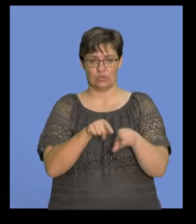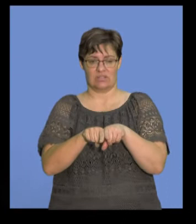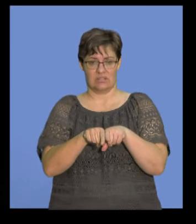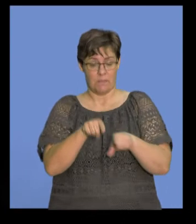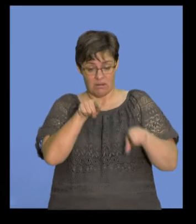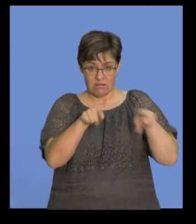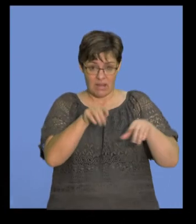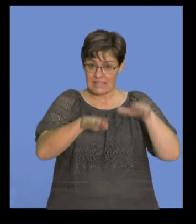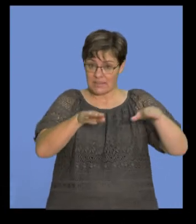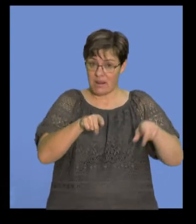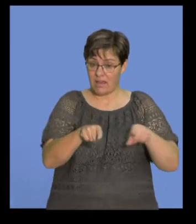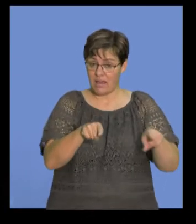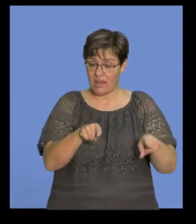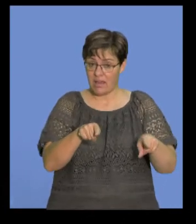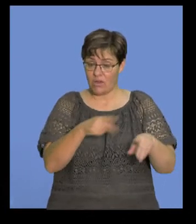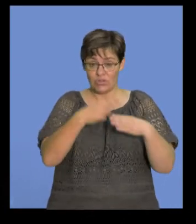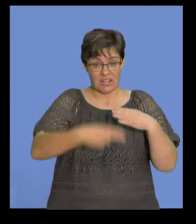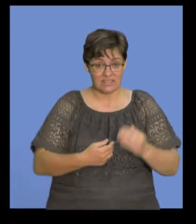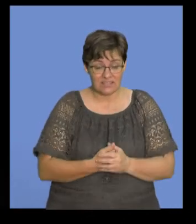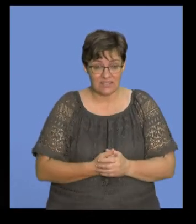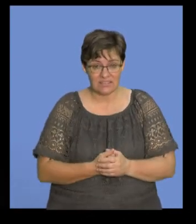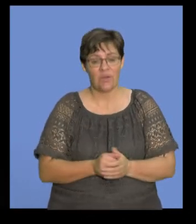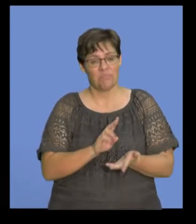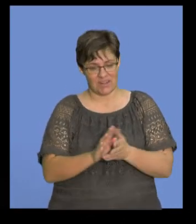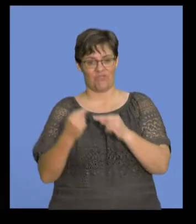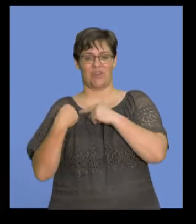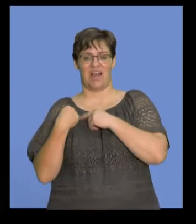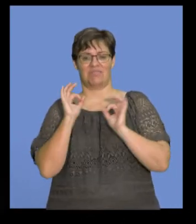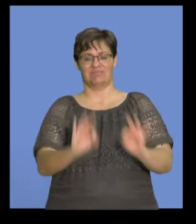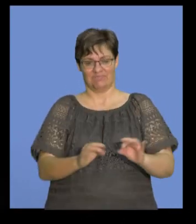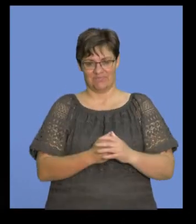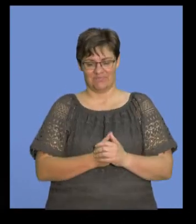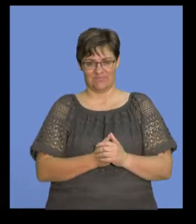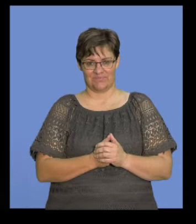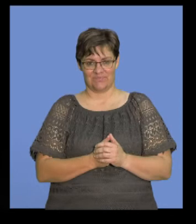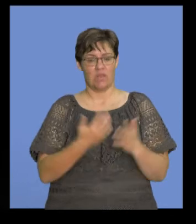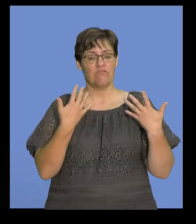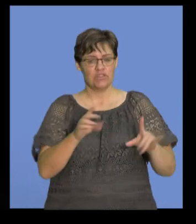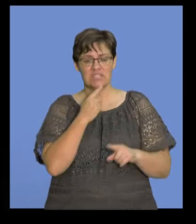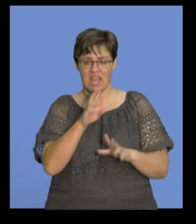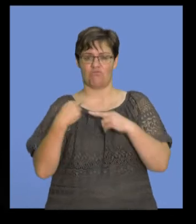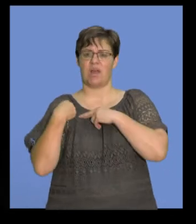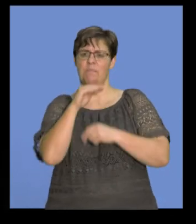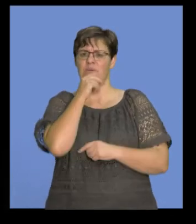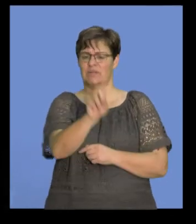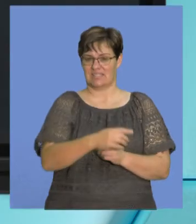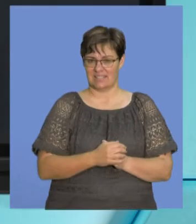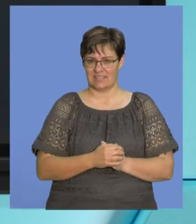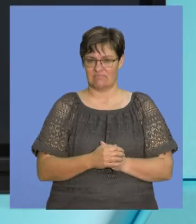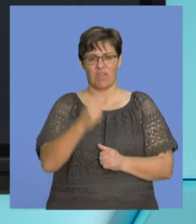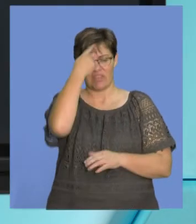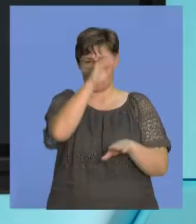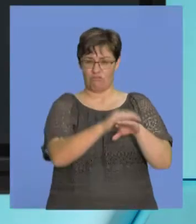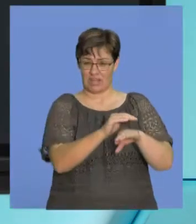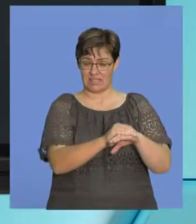be similar? And that's, again, a measure of reliability. We've discussed what reliable means. If you